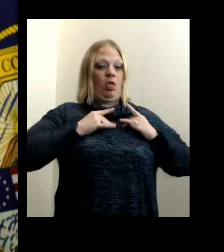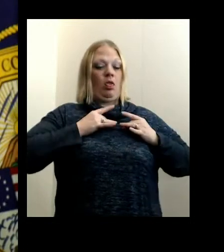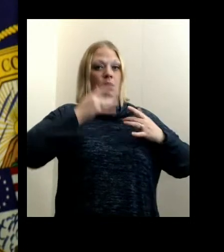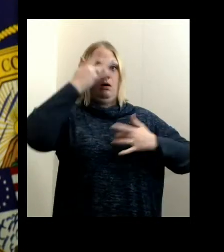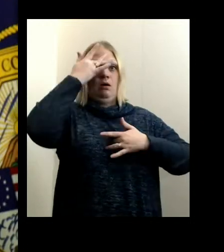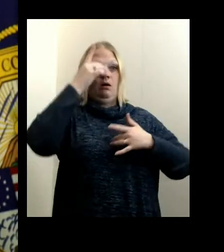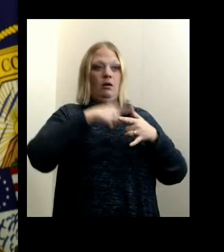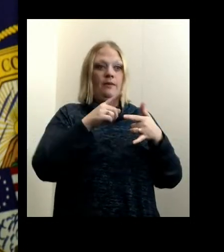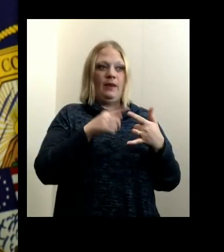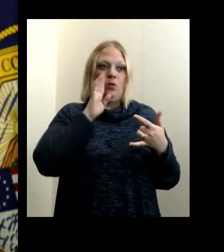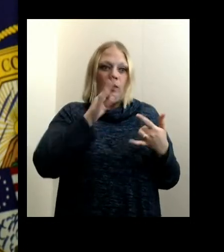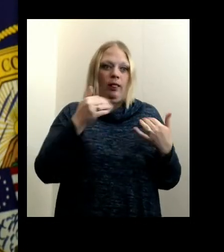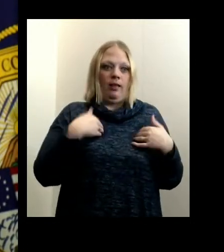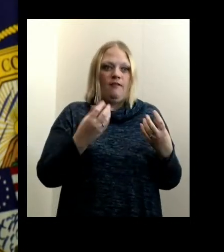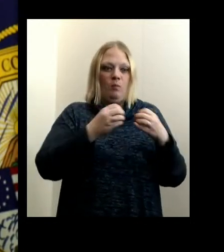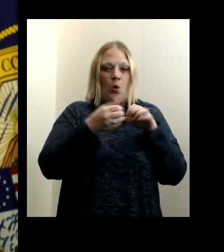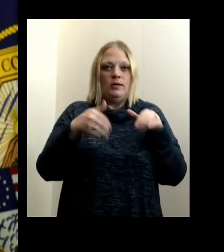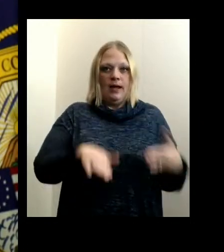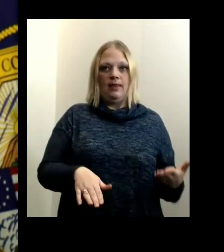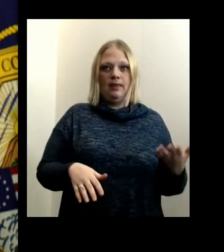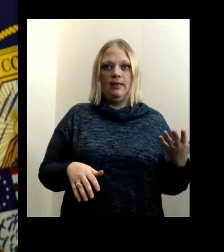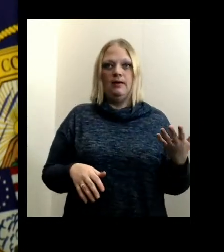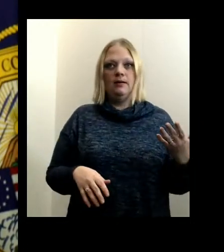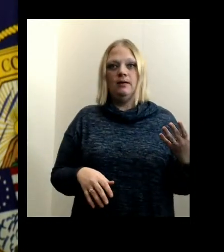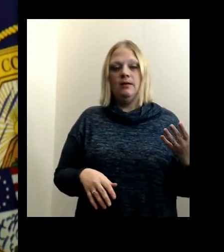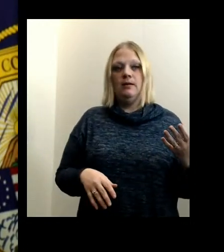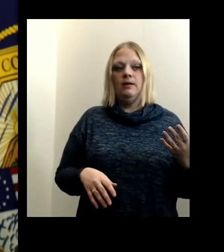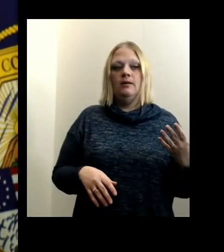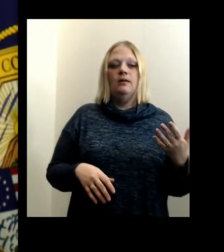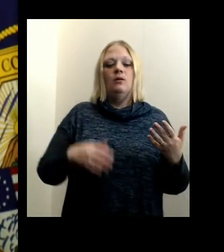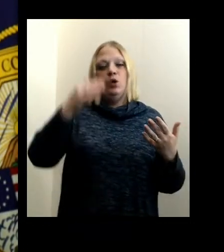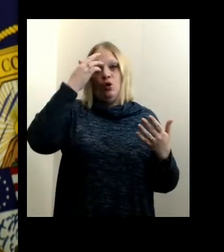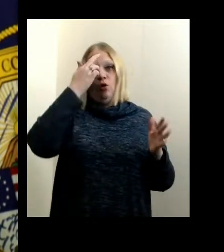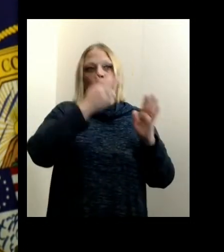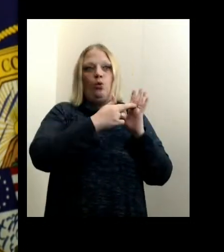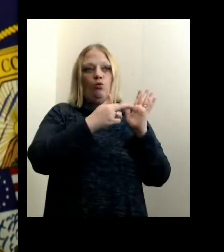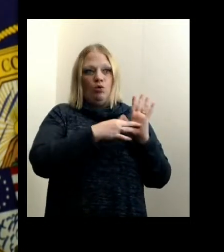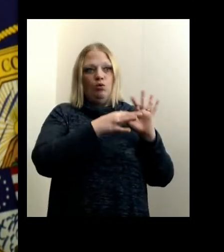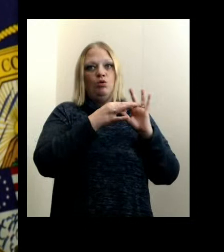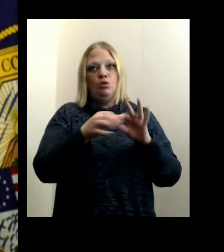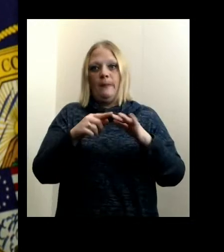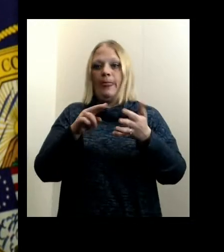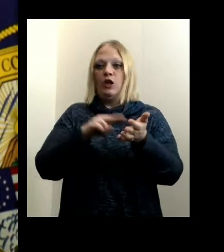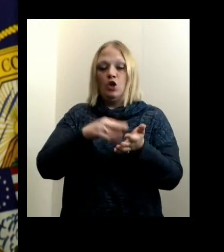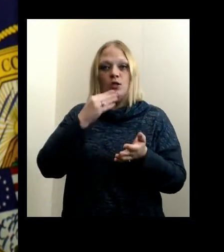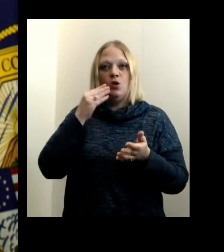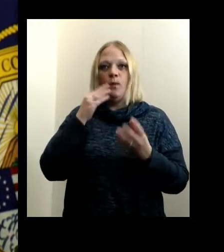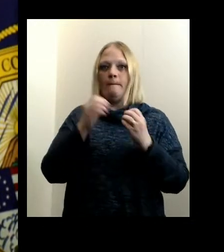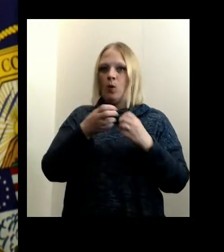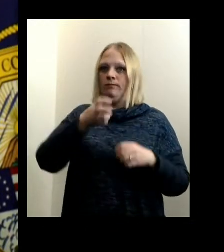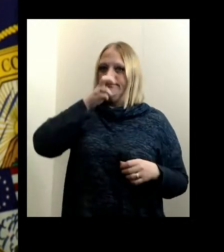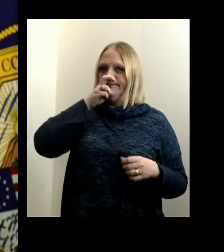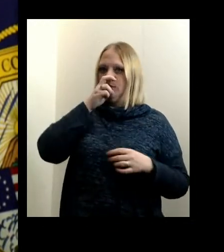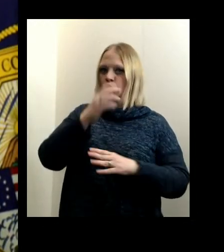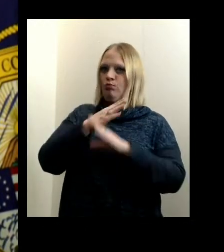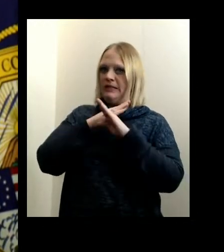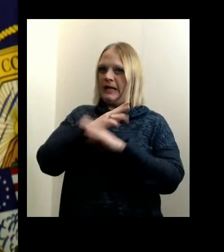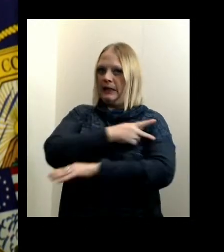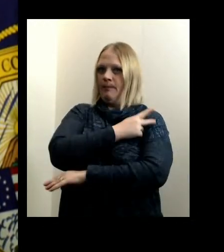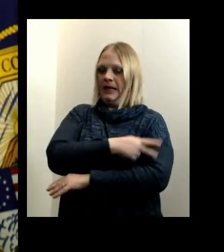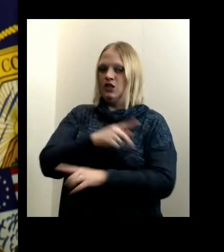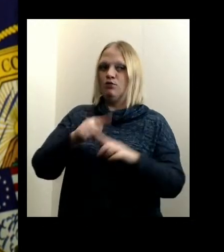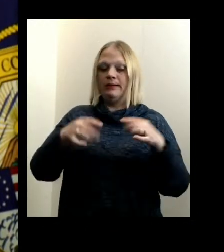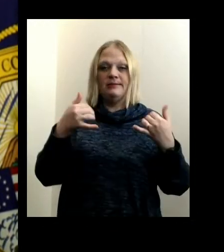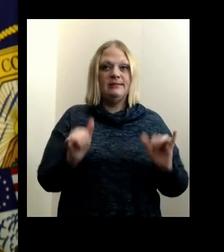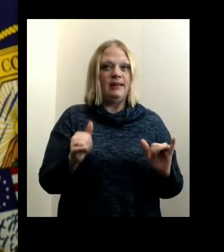you're going to have more deaths. We know that the rules with regards to nursing homes have been tightened to protect nursing home patients, but there are